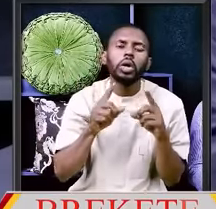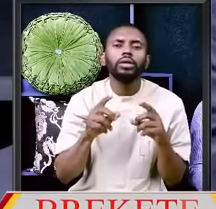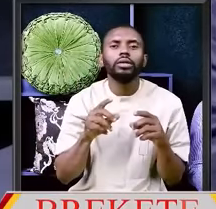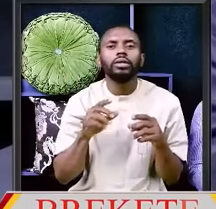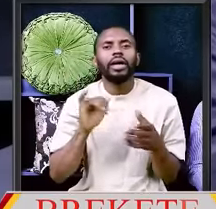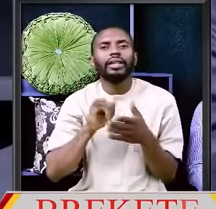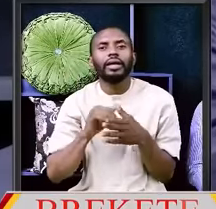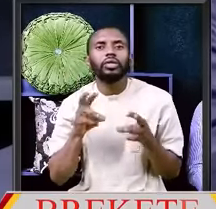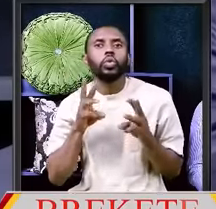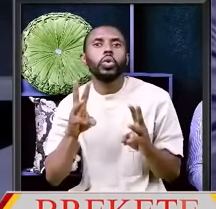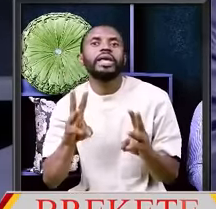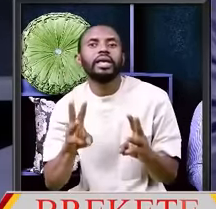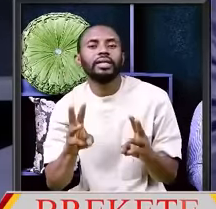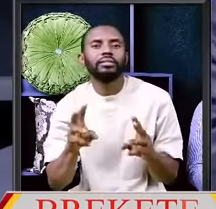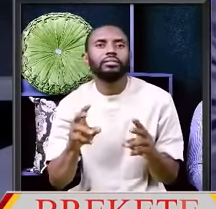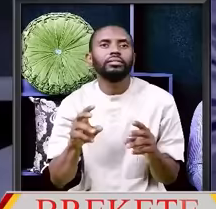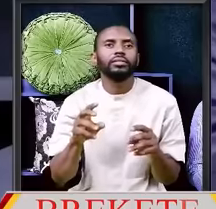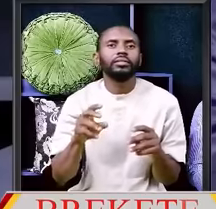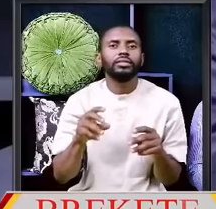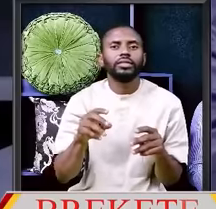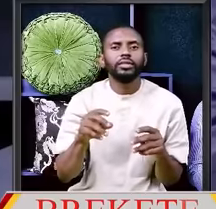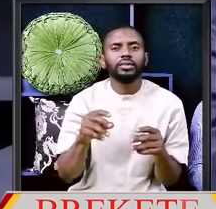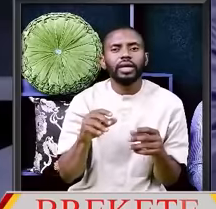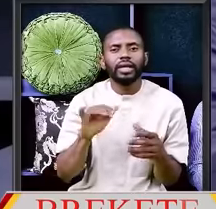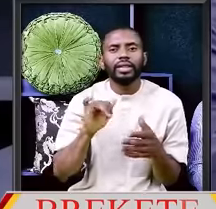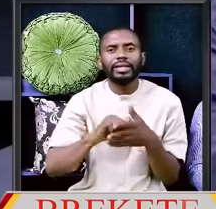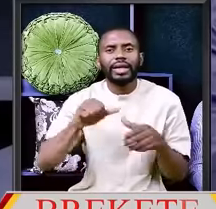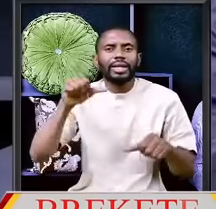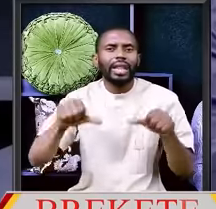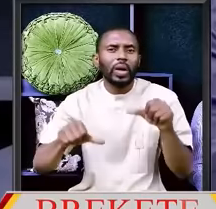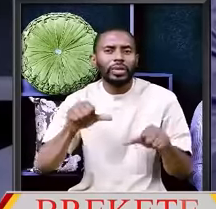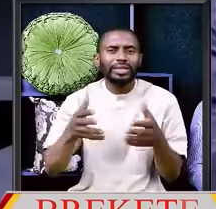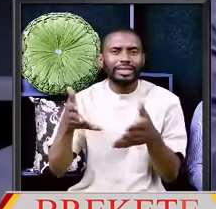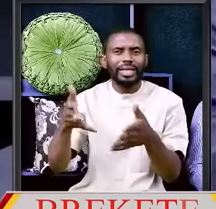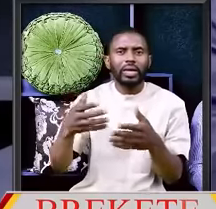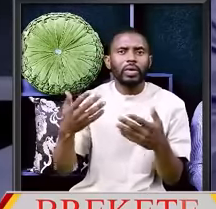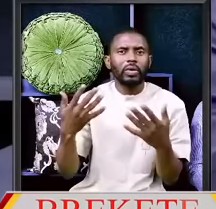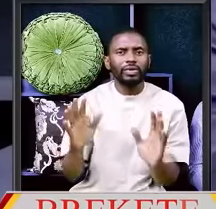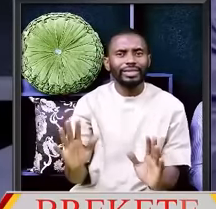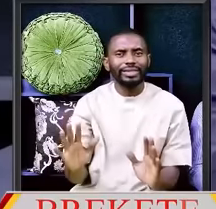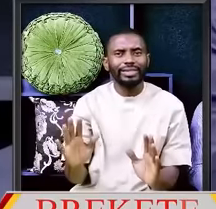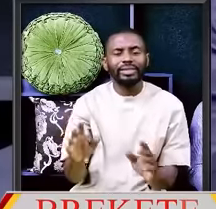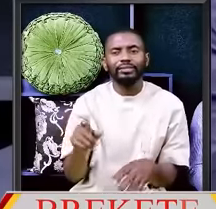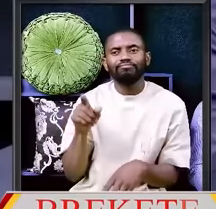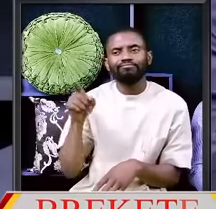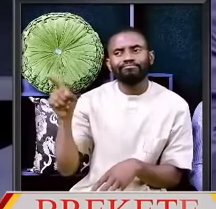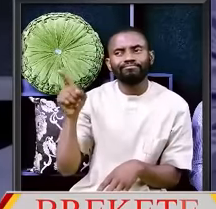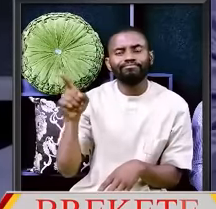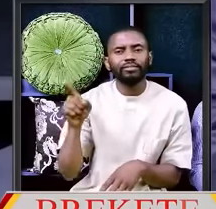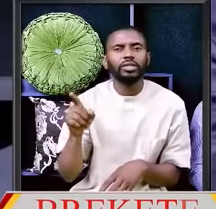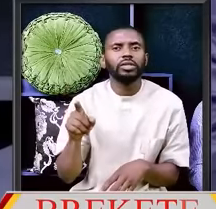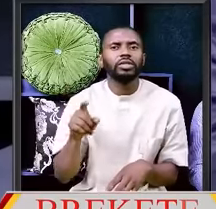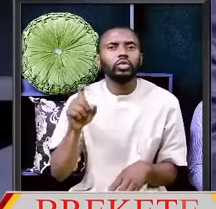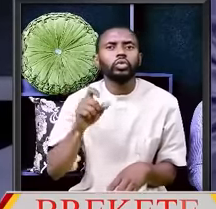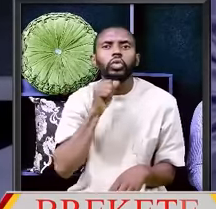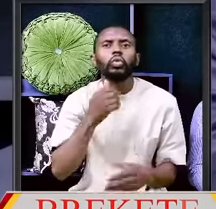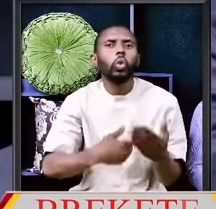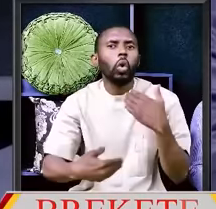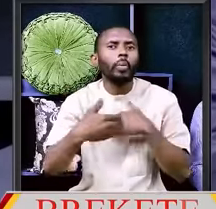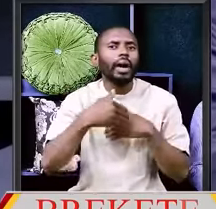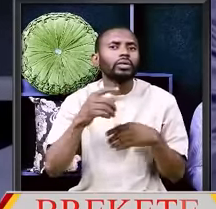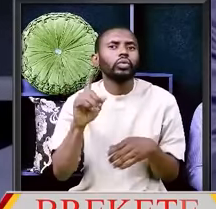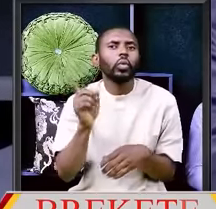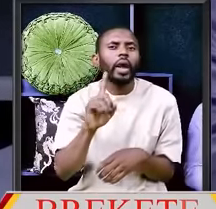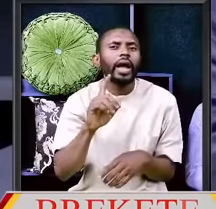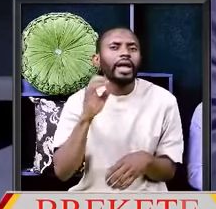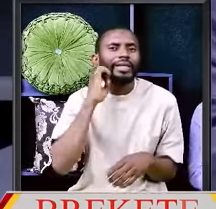say even doubts don't they already. Make it no be say he go for where they live. He no go fit find peace. People go they